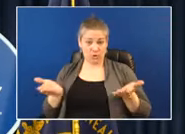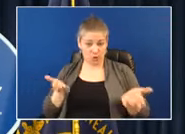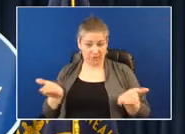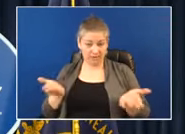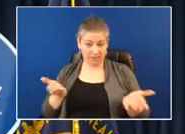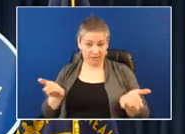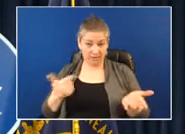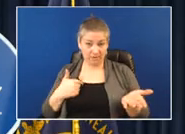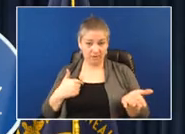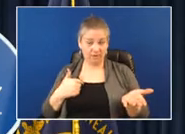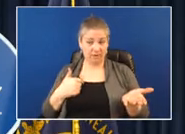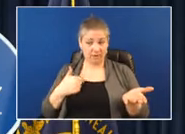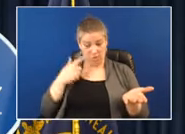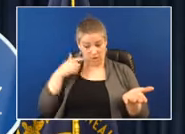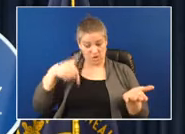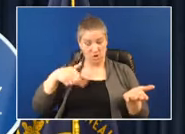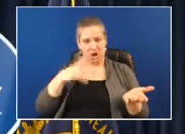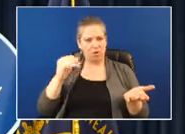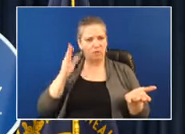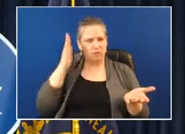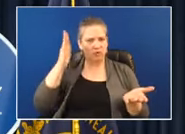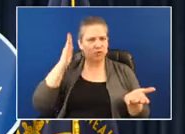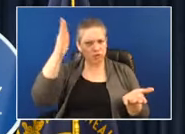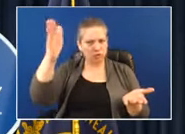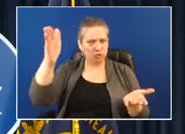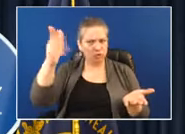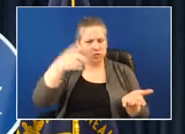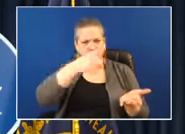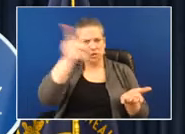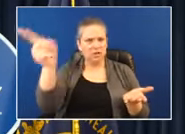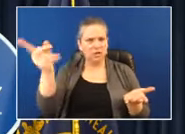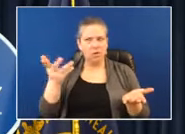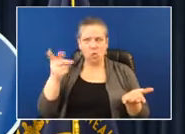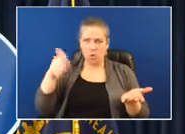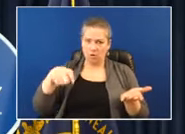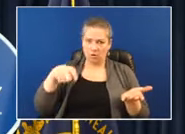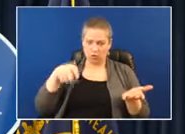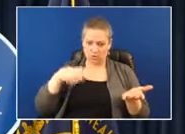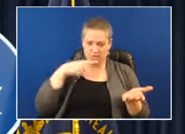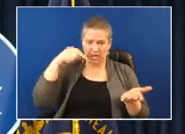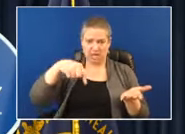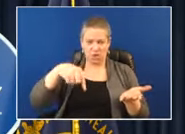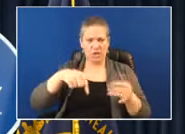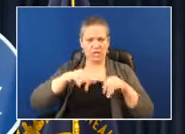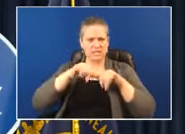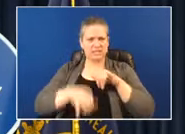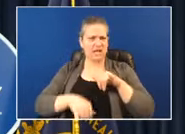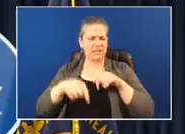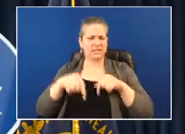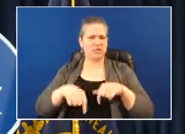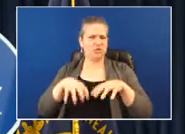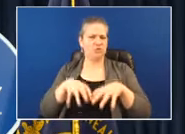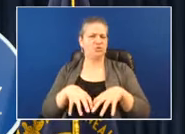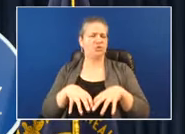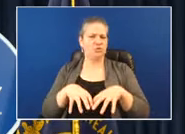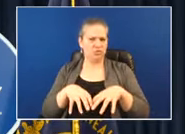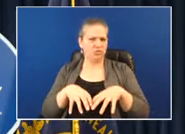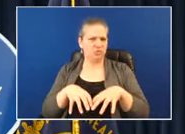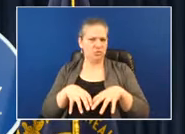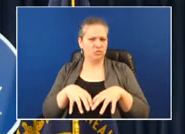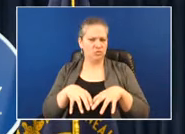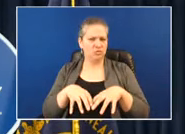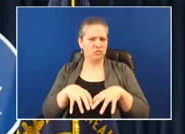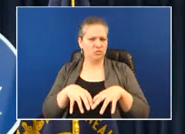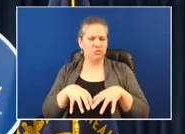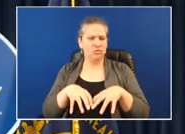future chief executives to ensure what is supposed to be in the executive branch stays in the executive branch. And one part of that is